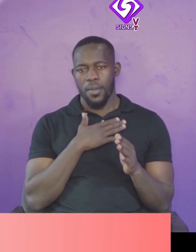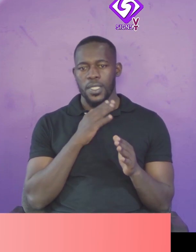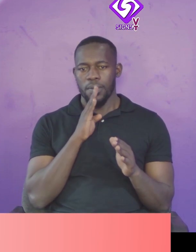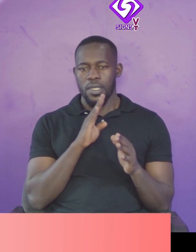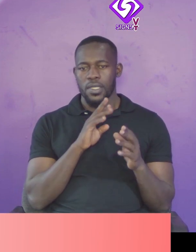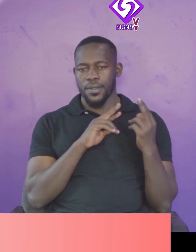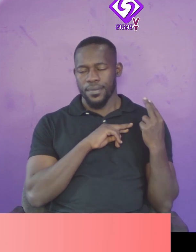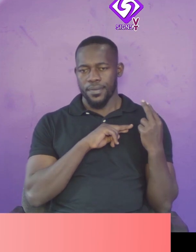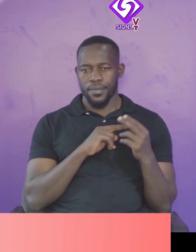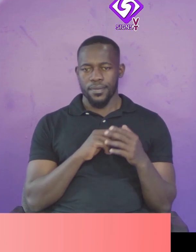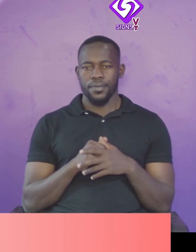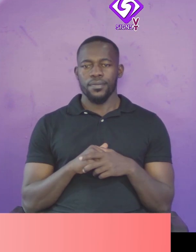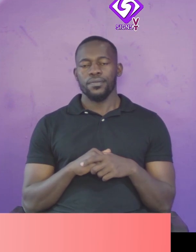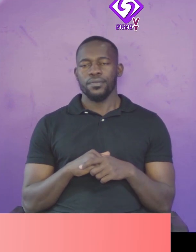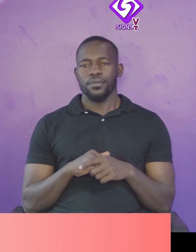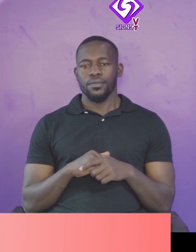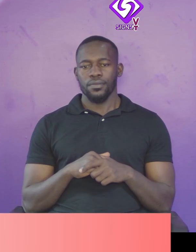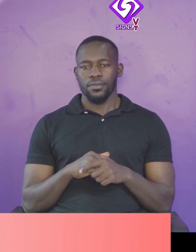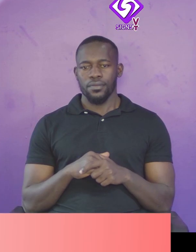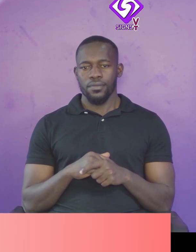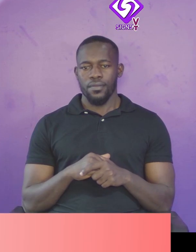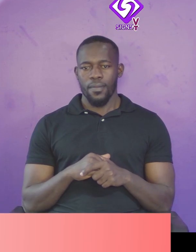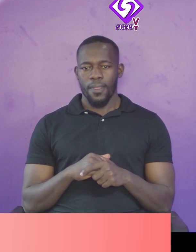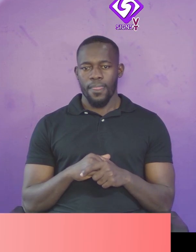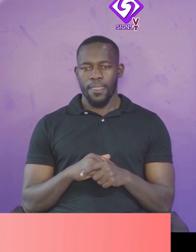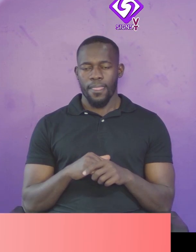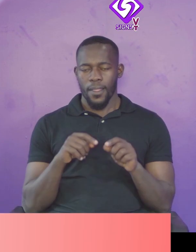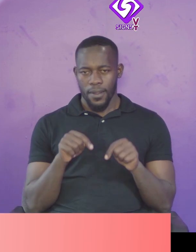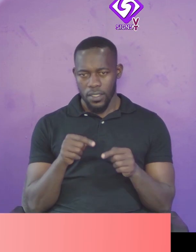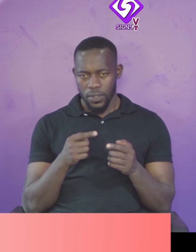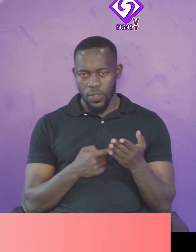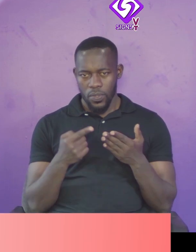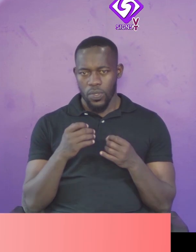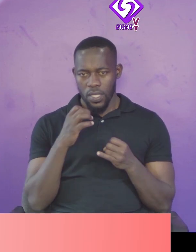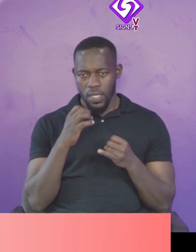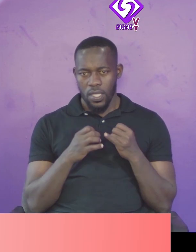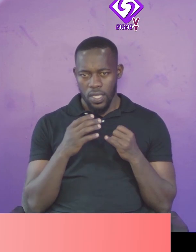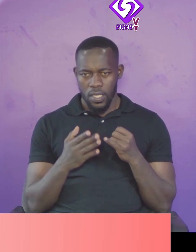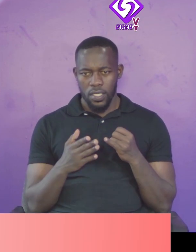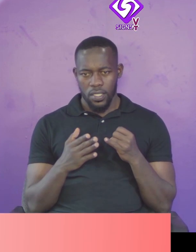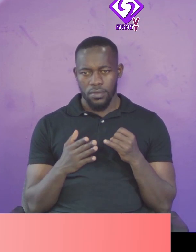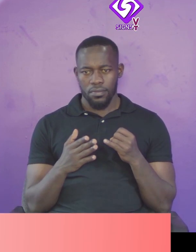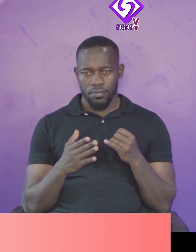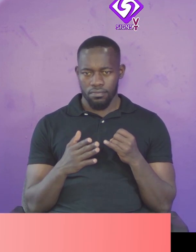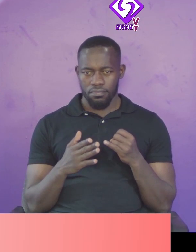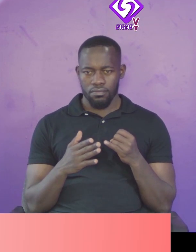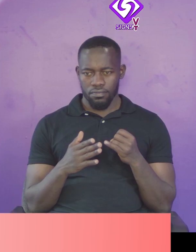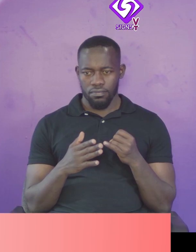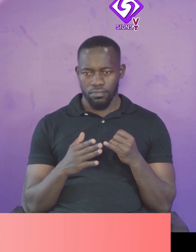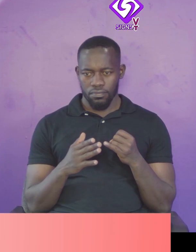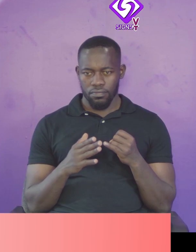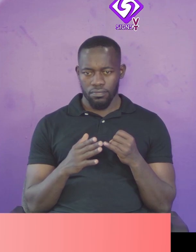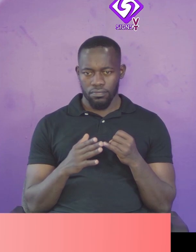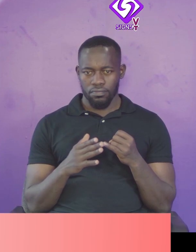part. So this weekend, we've mentioned the fixtures. Yeah. So I